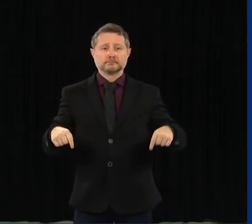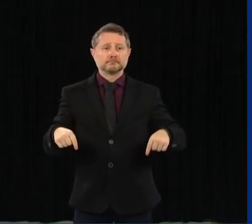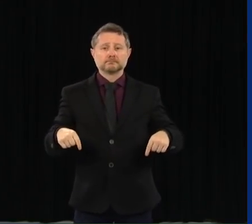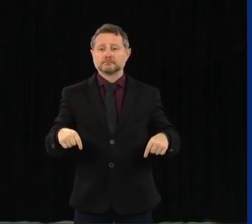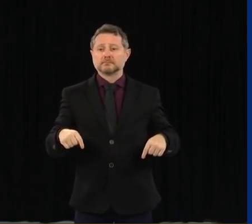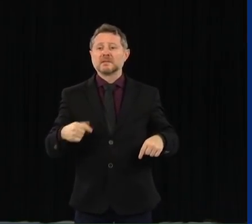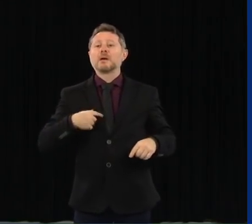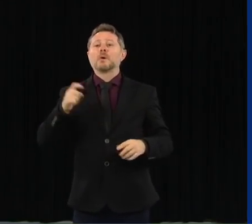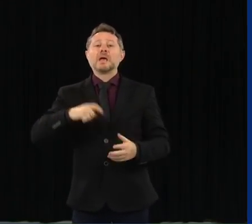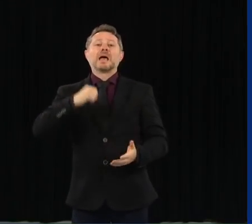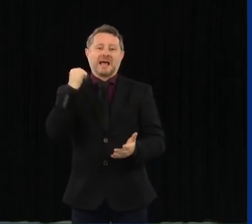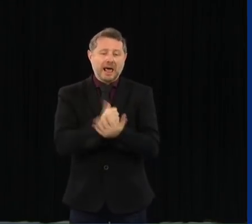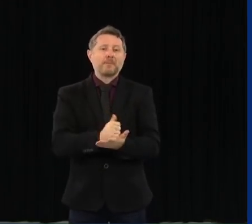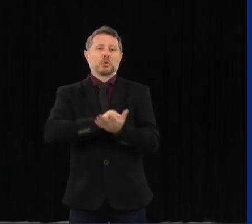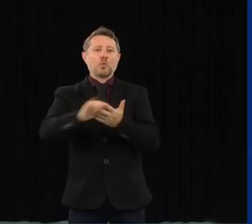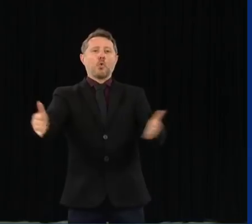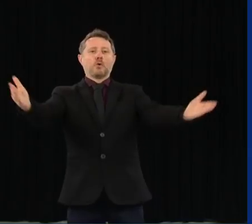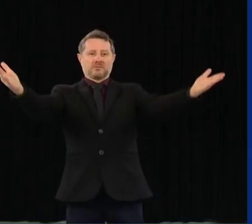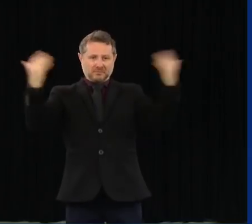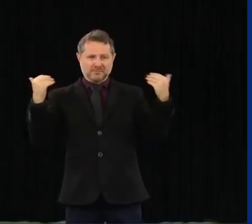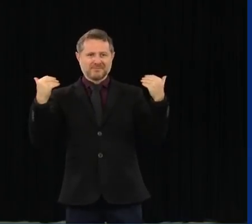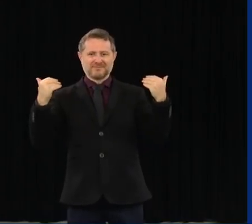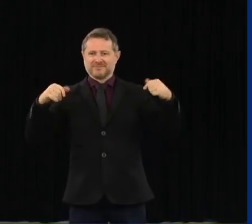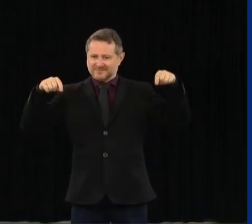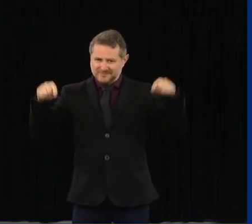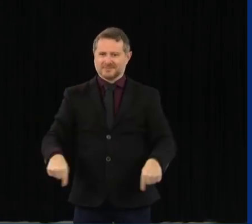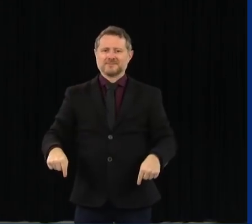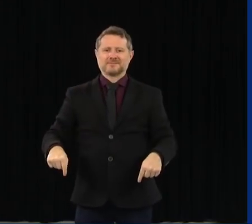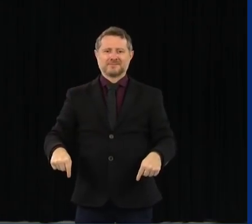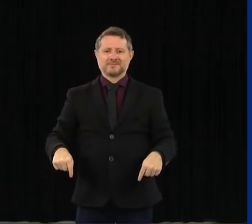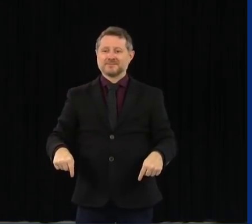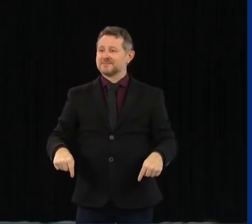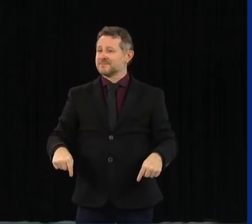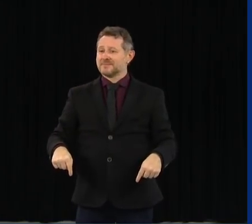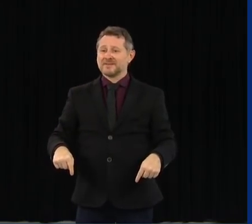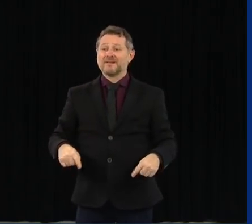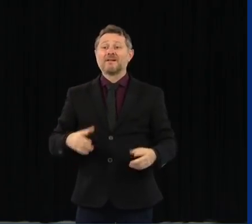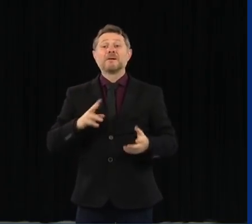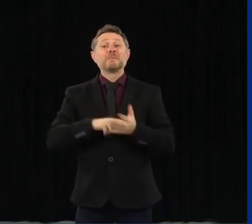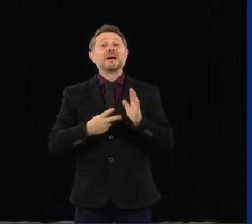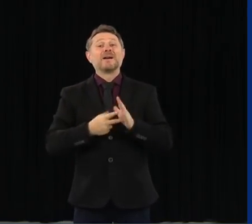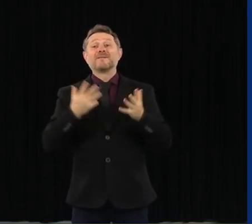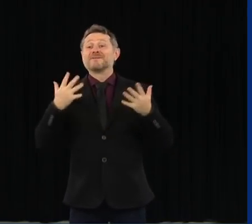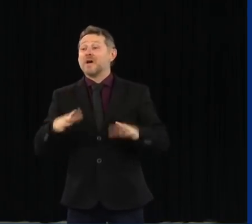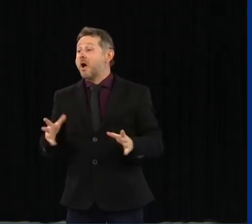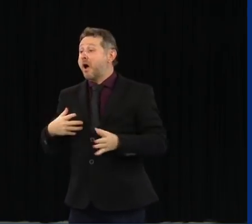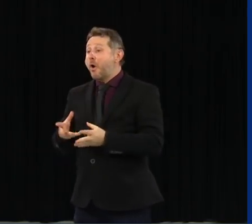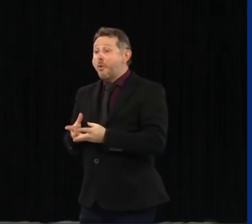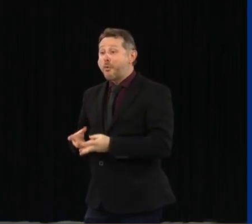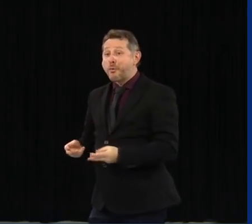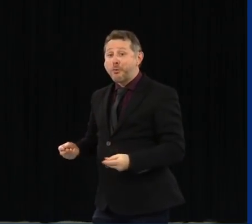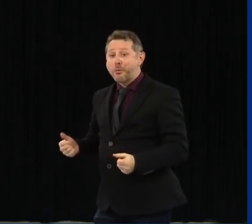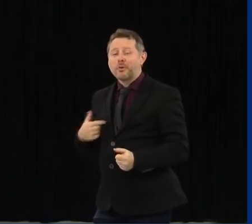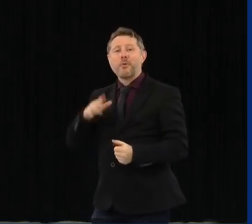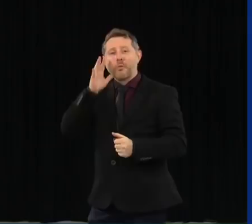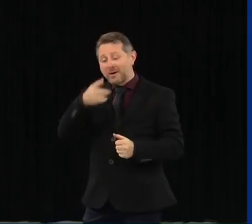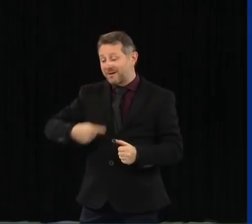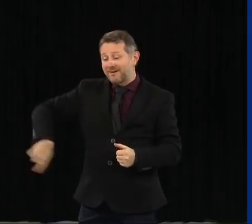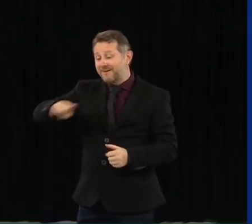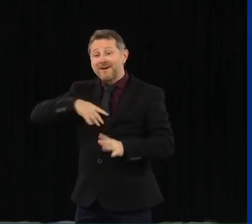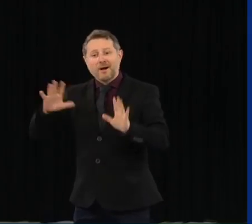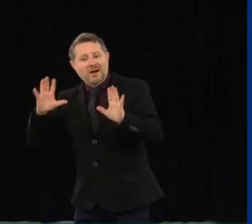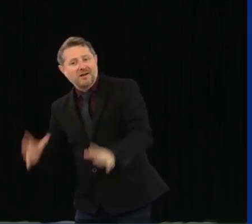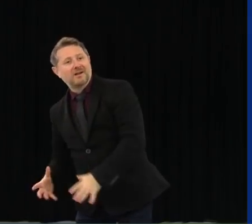York. And then pick up, decamp, and then go to the next place as